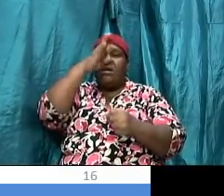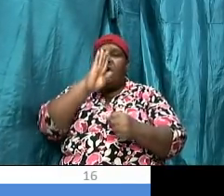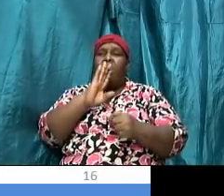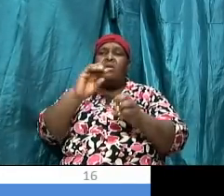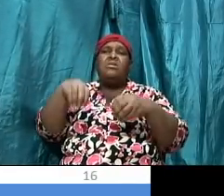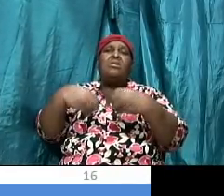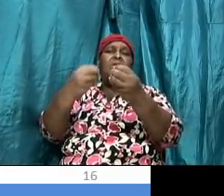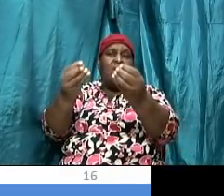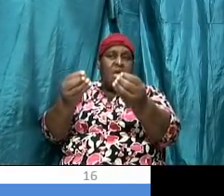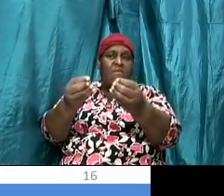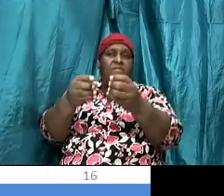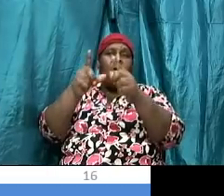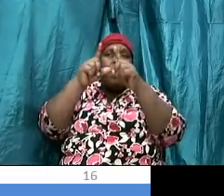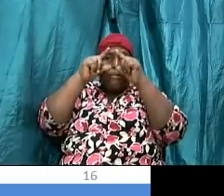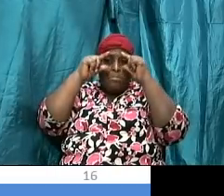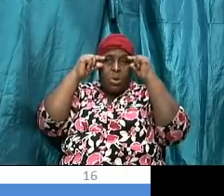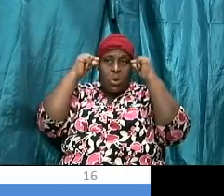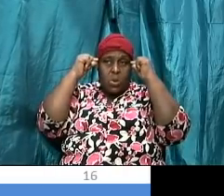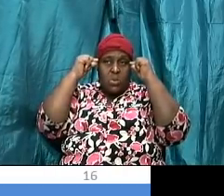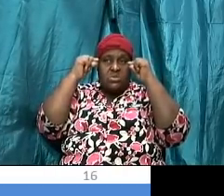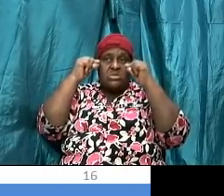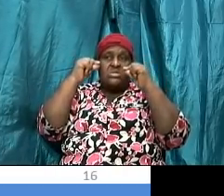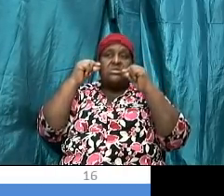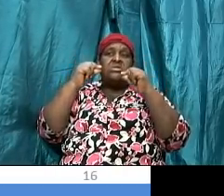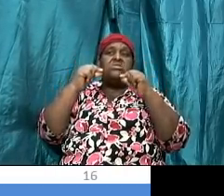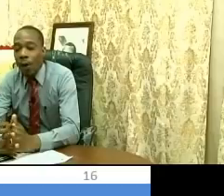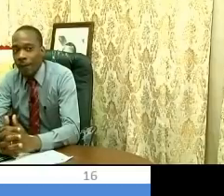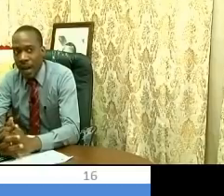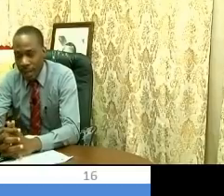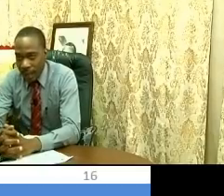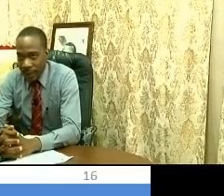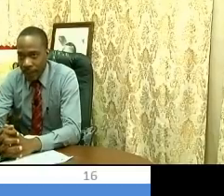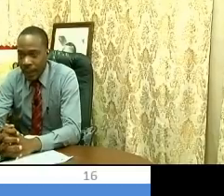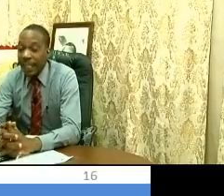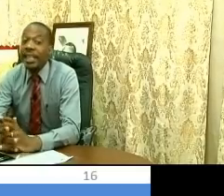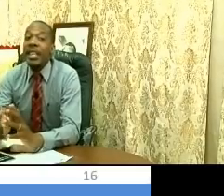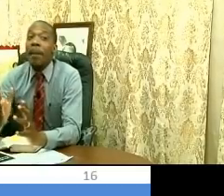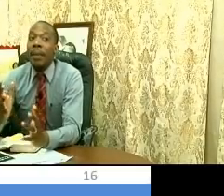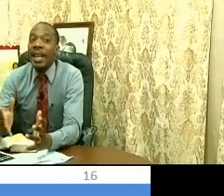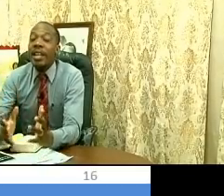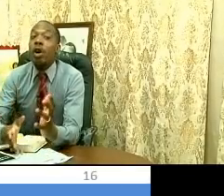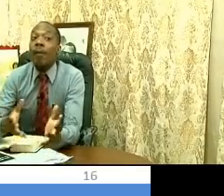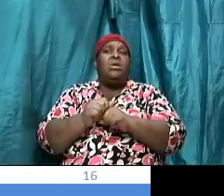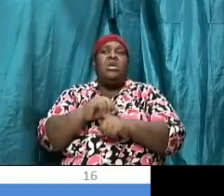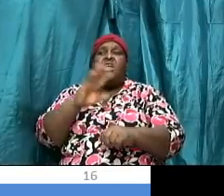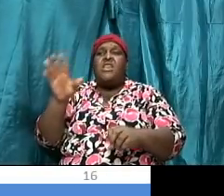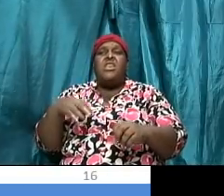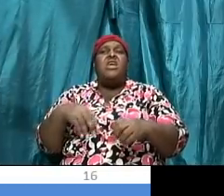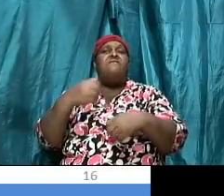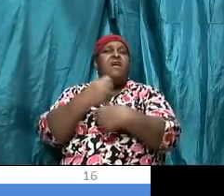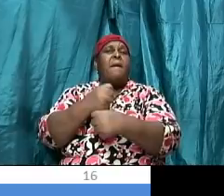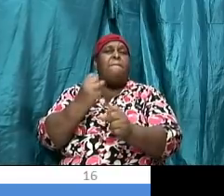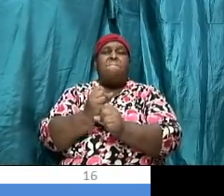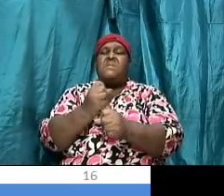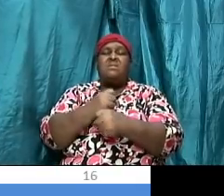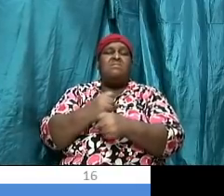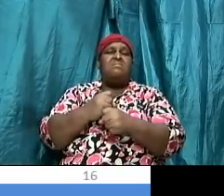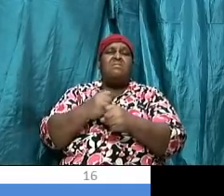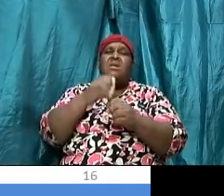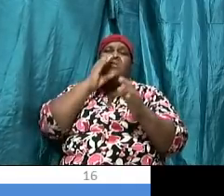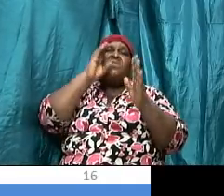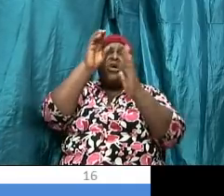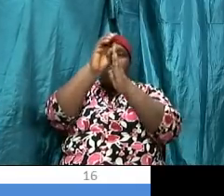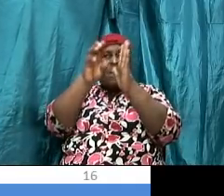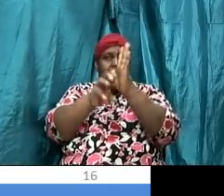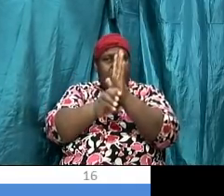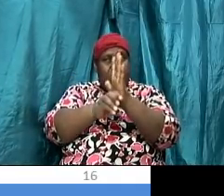Mount Sinai. God made not this covenant with our fathers. He did not make the covenant with Abraham. He did not make the